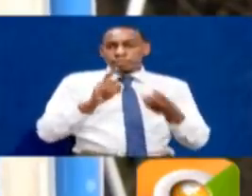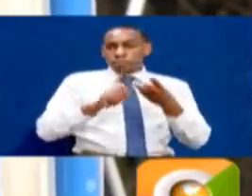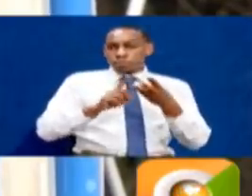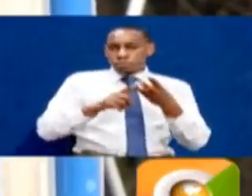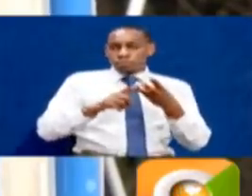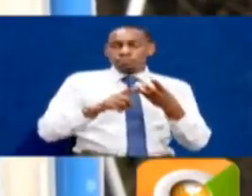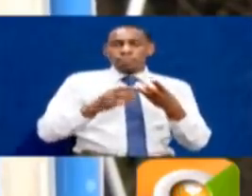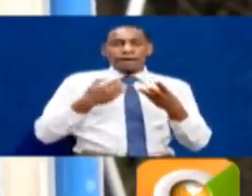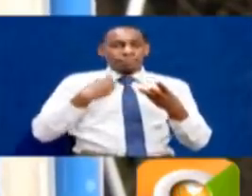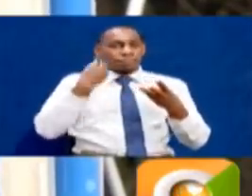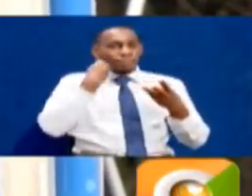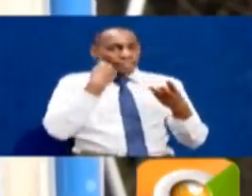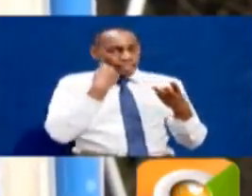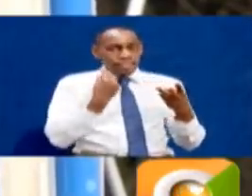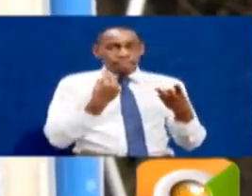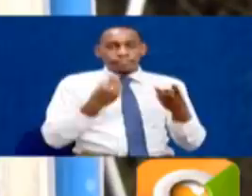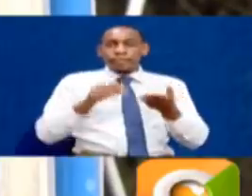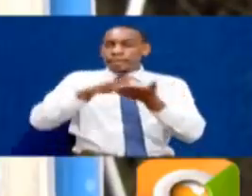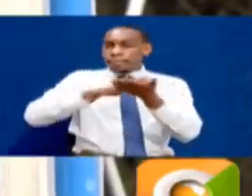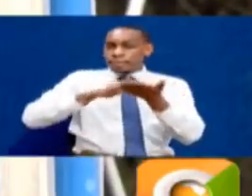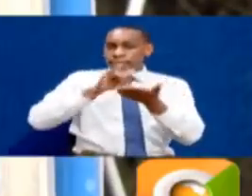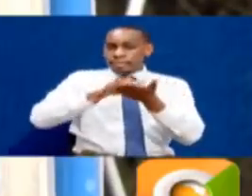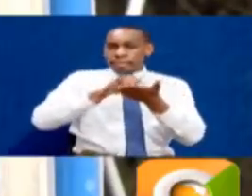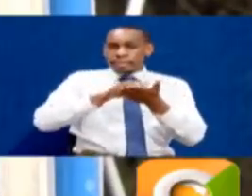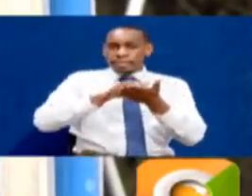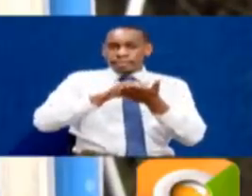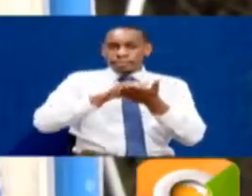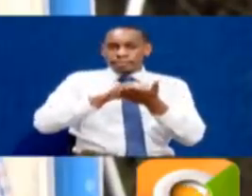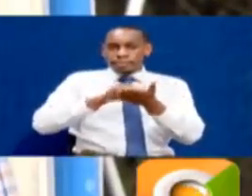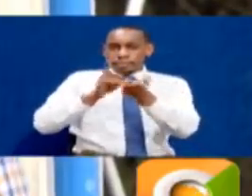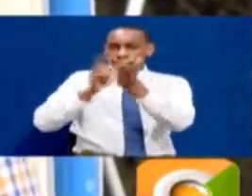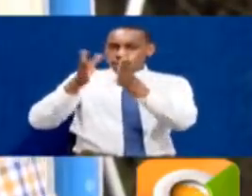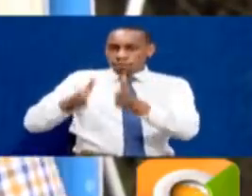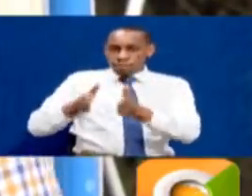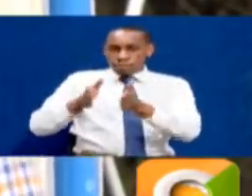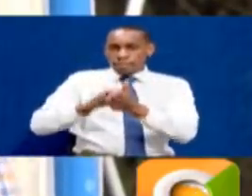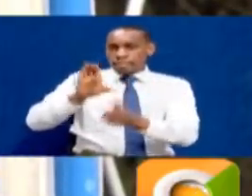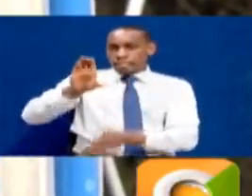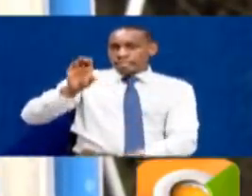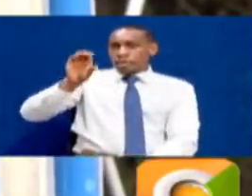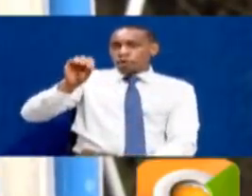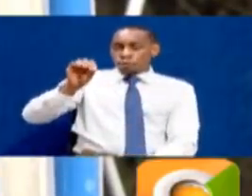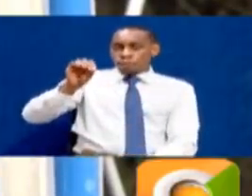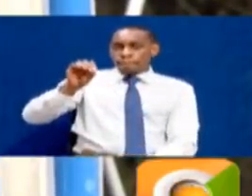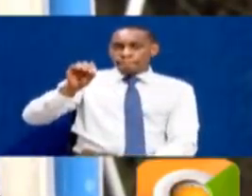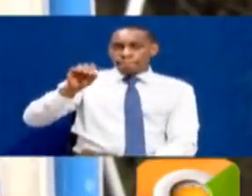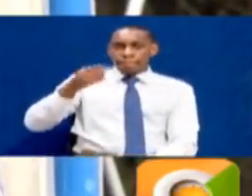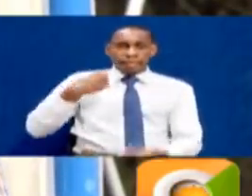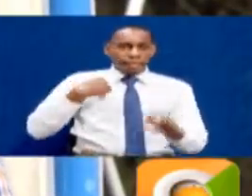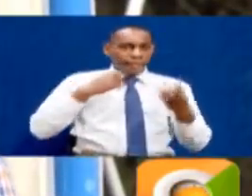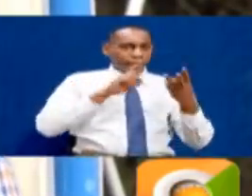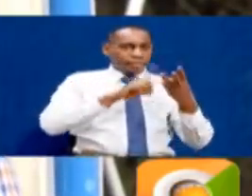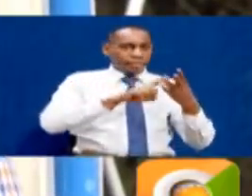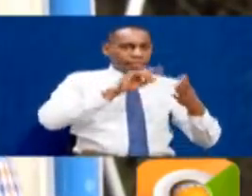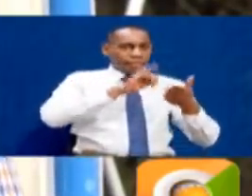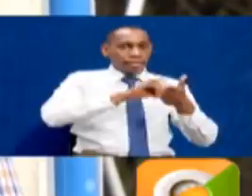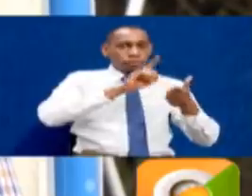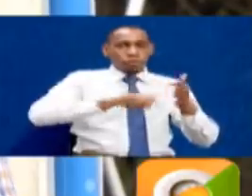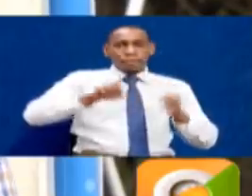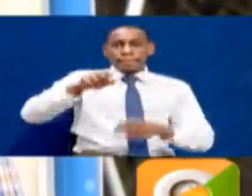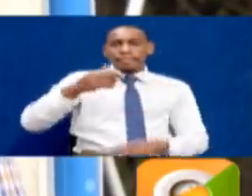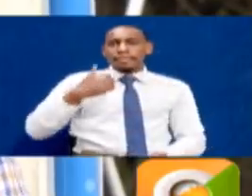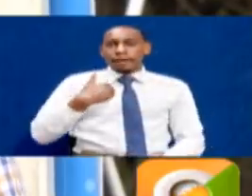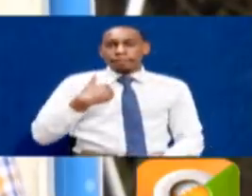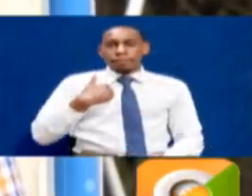mild form of the disease based on the triaging by the doctors and the clinicians. Number three is that you must